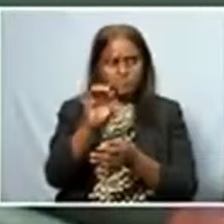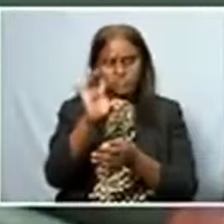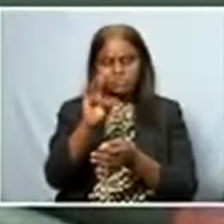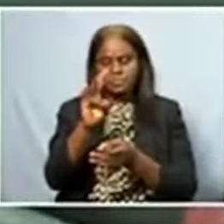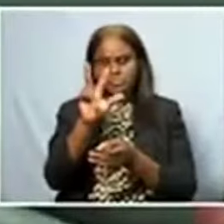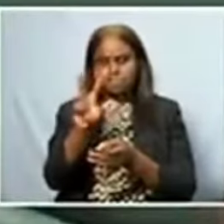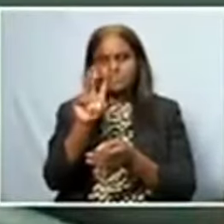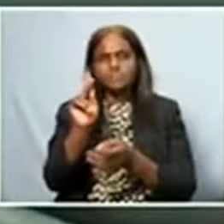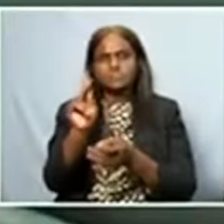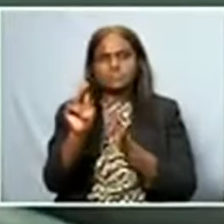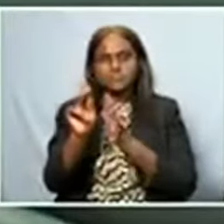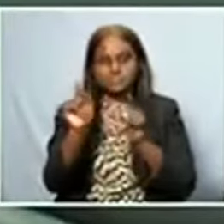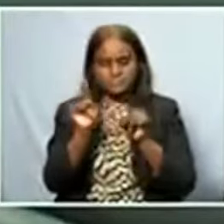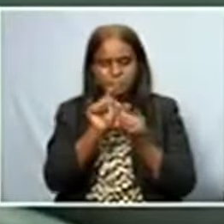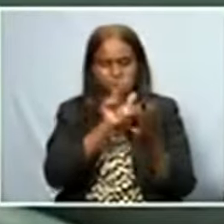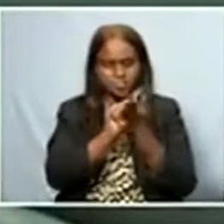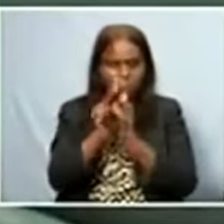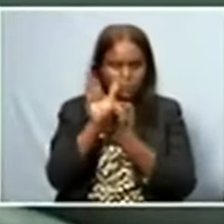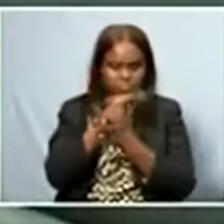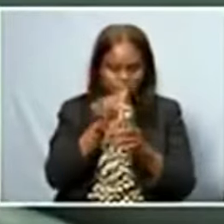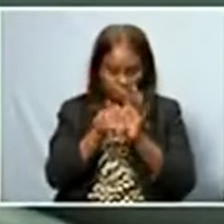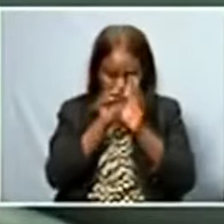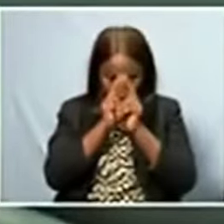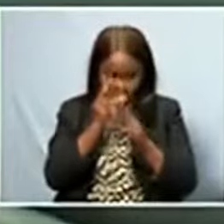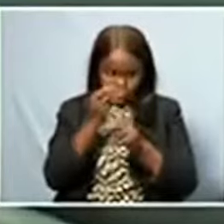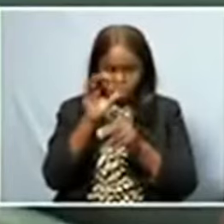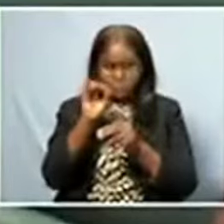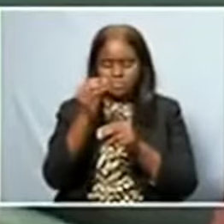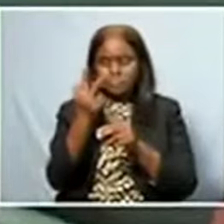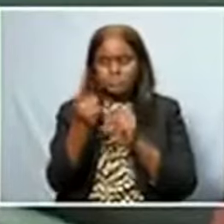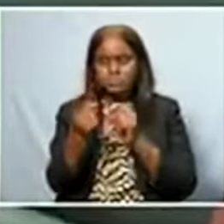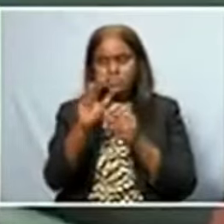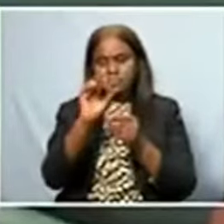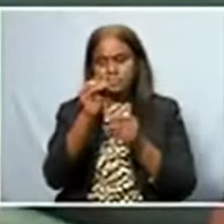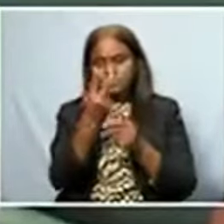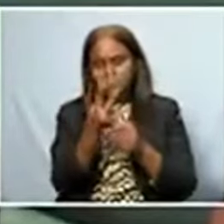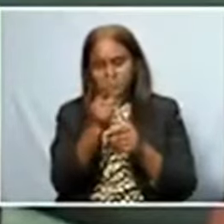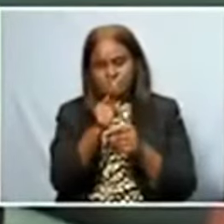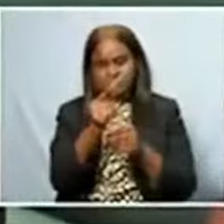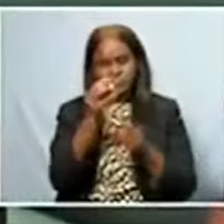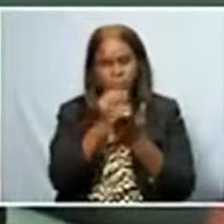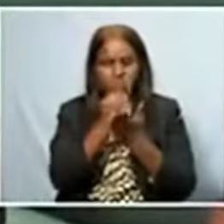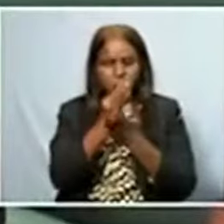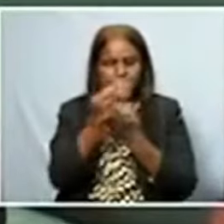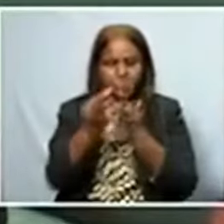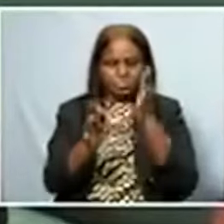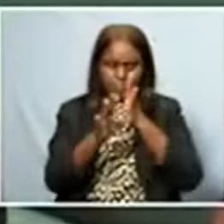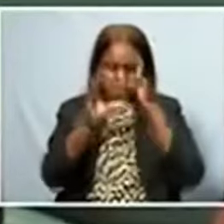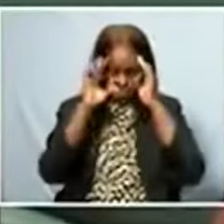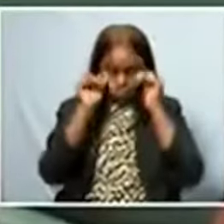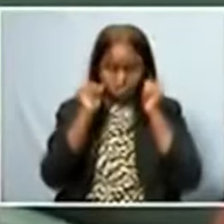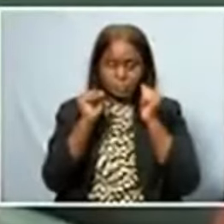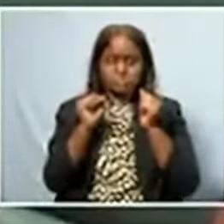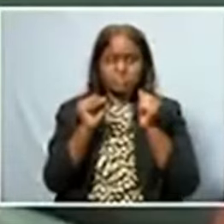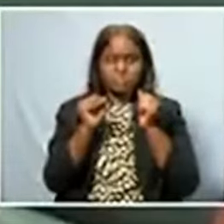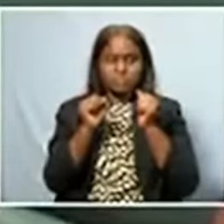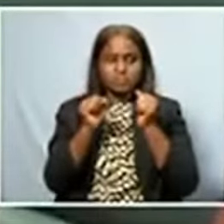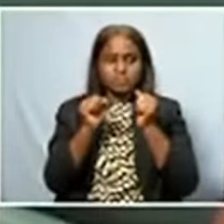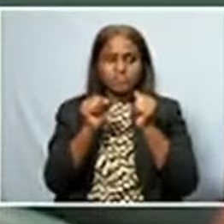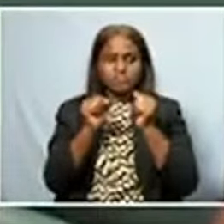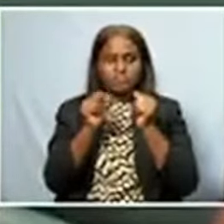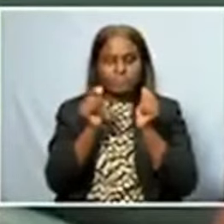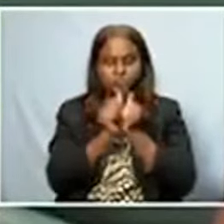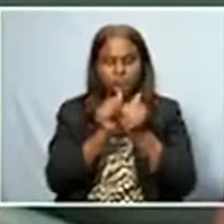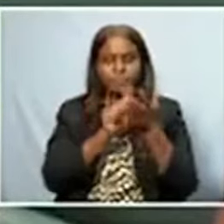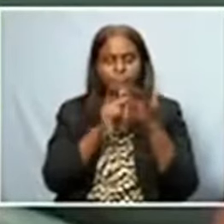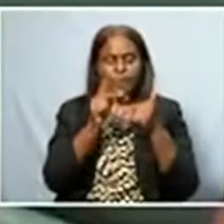153,298,473 kwacha be approved in respect of Head 03, Head 02, Office of the Vice President, in line with